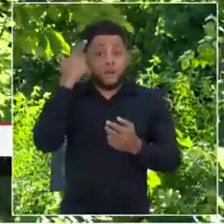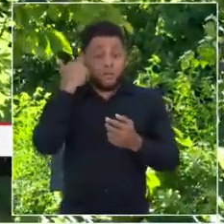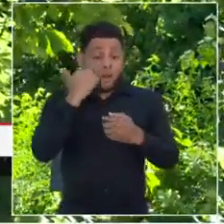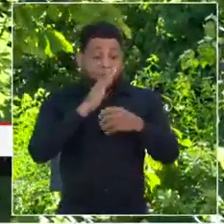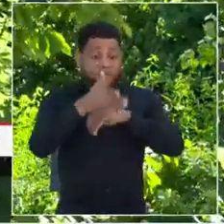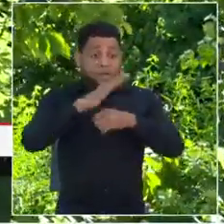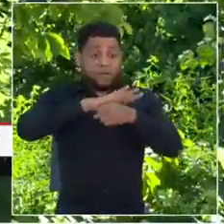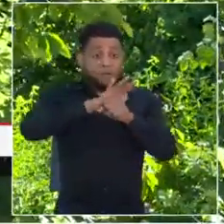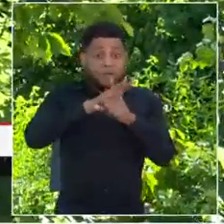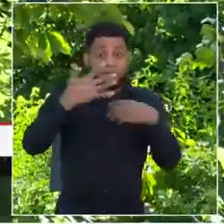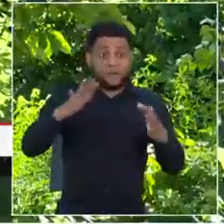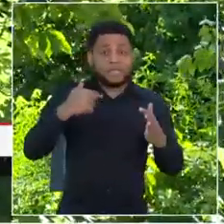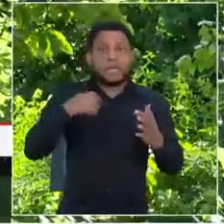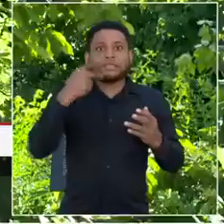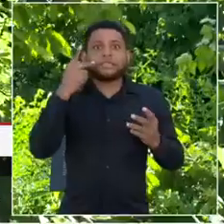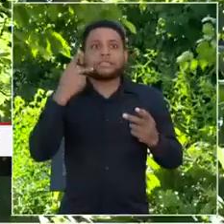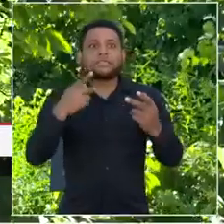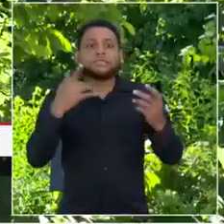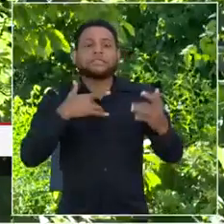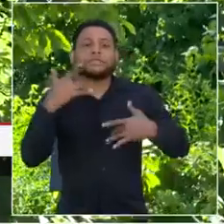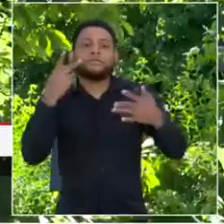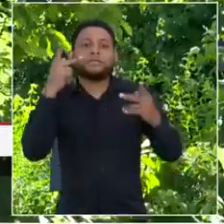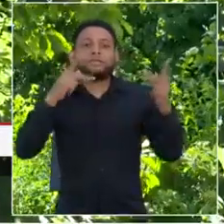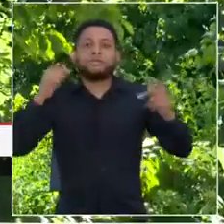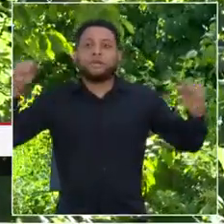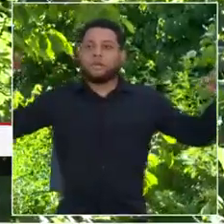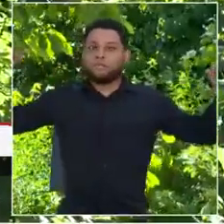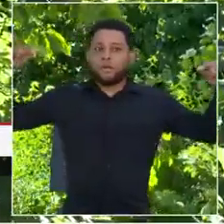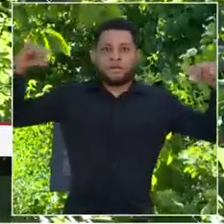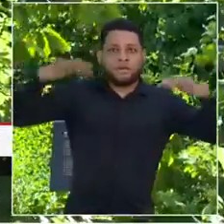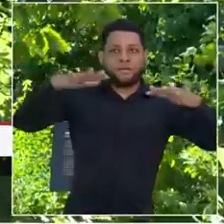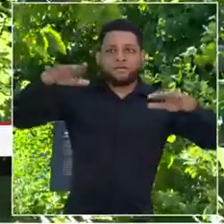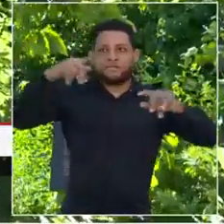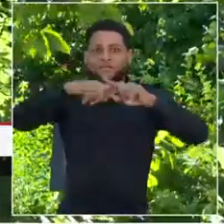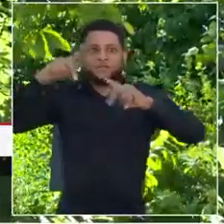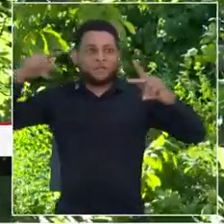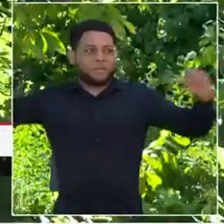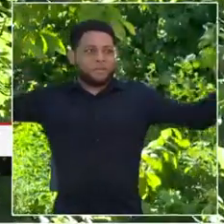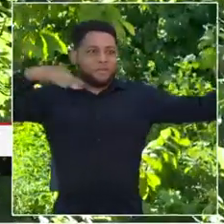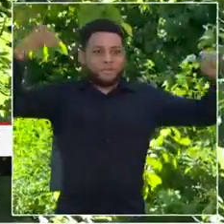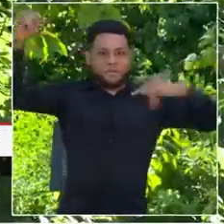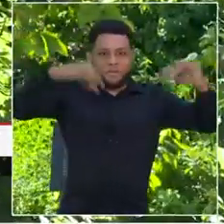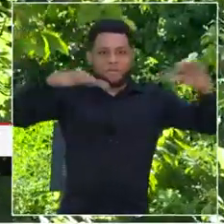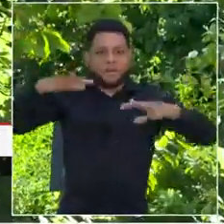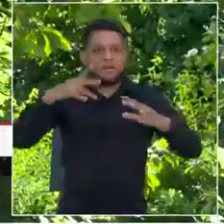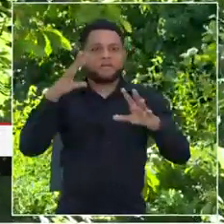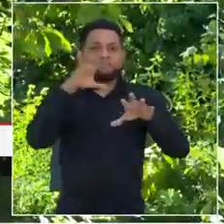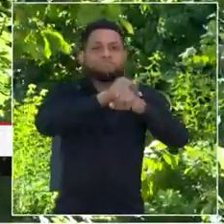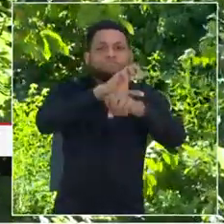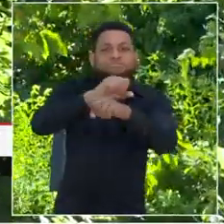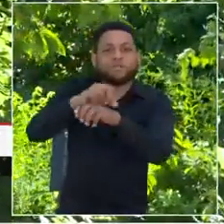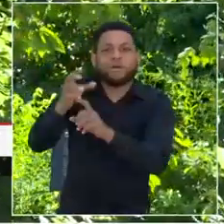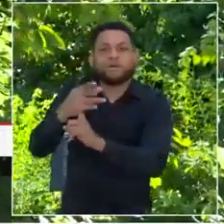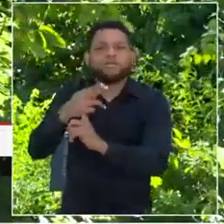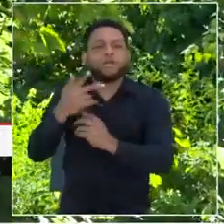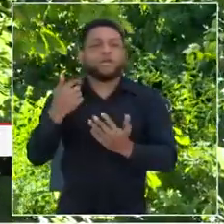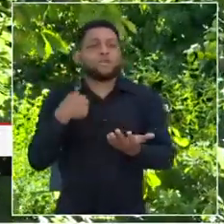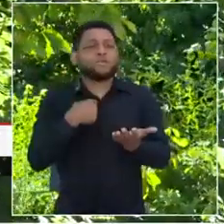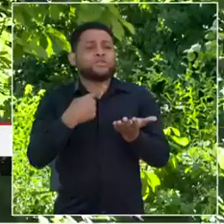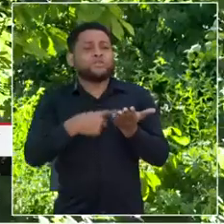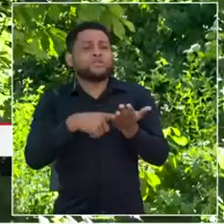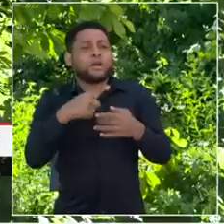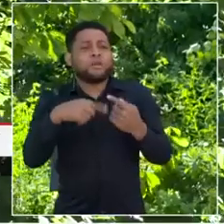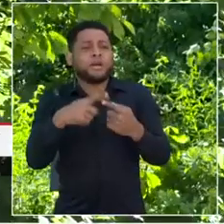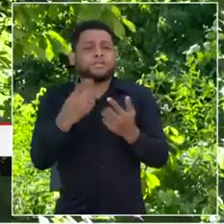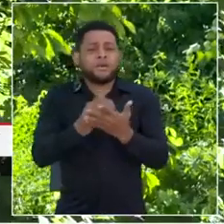to Washington and filling hotels. But selfishly, as we talk about economic impact and development, we do focus on the